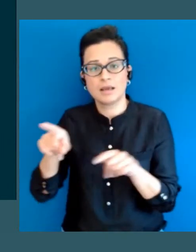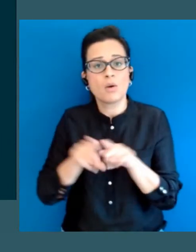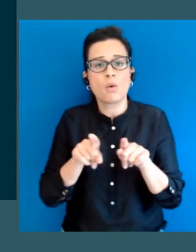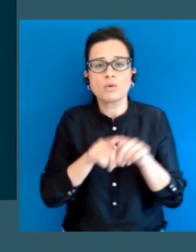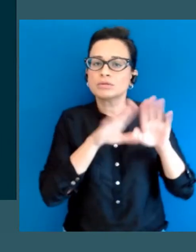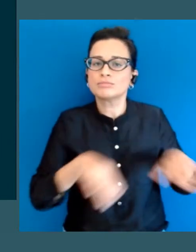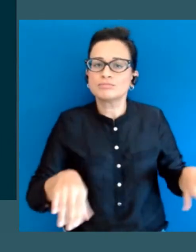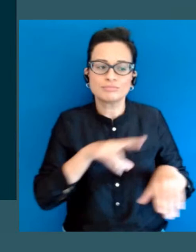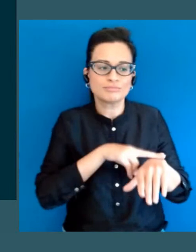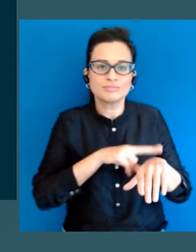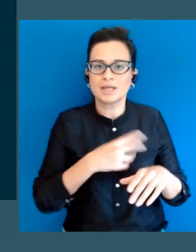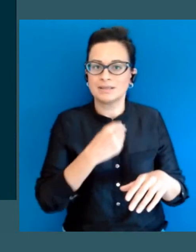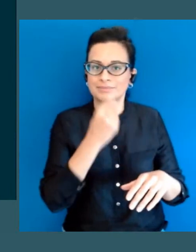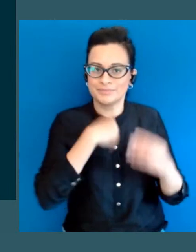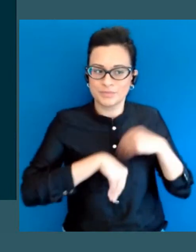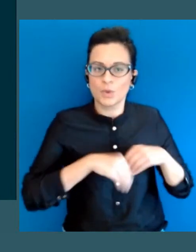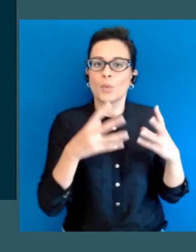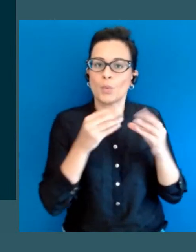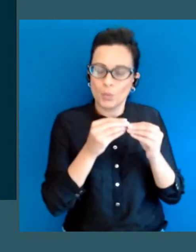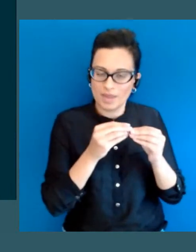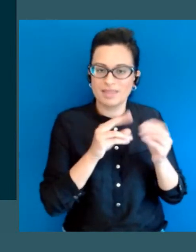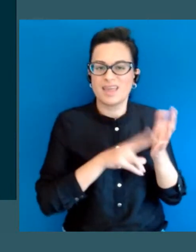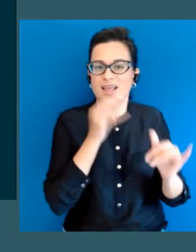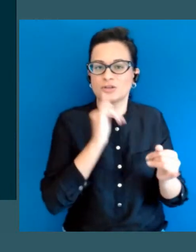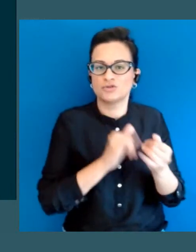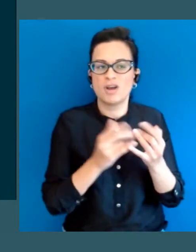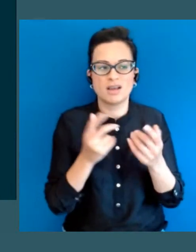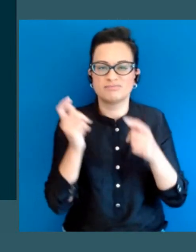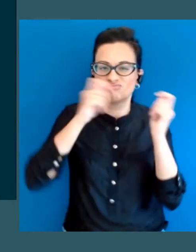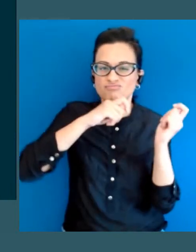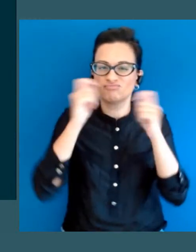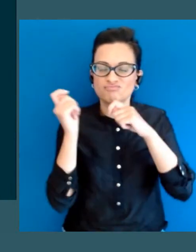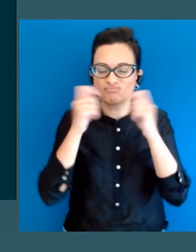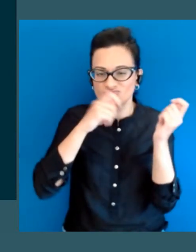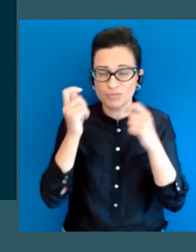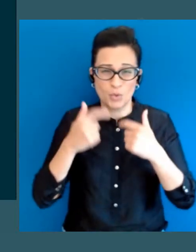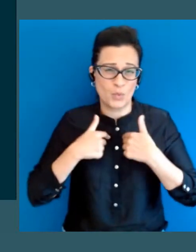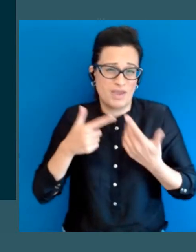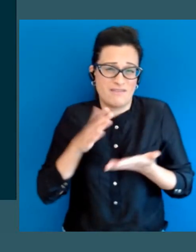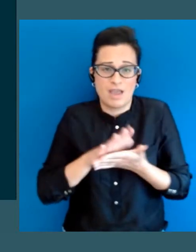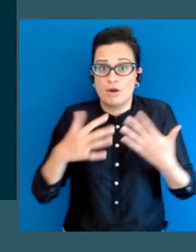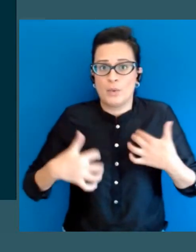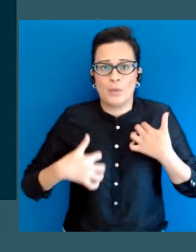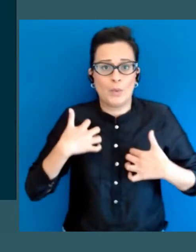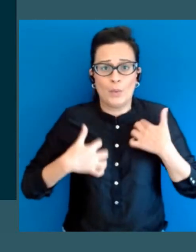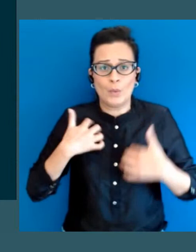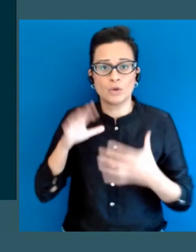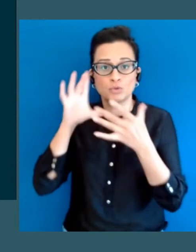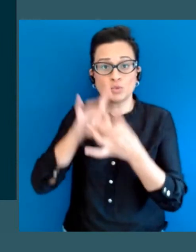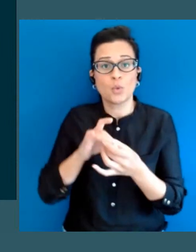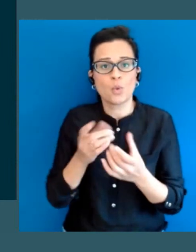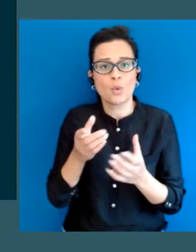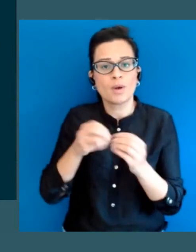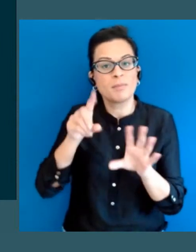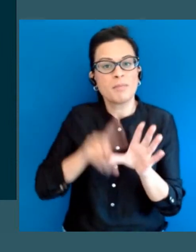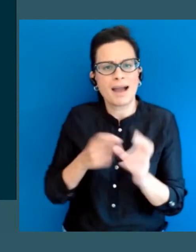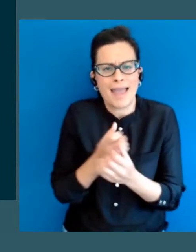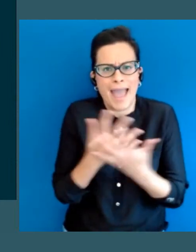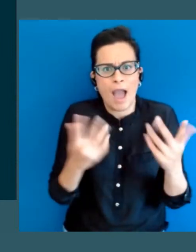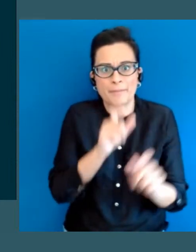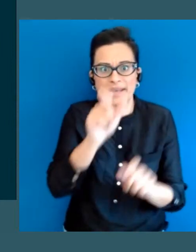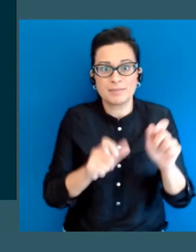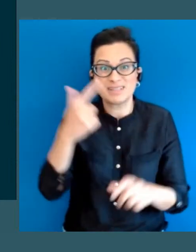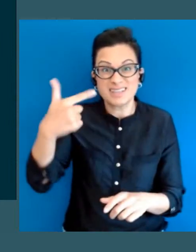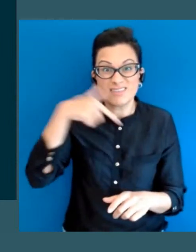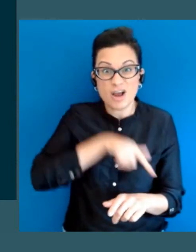the NHS for the rest of my time. We're very, very excited to be joined by up to 700 delegates today. We